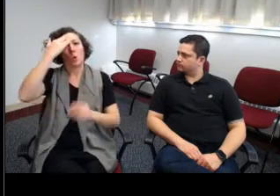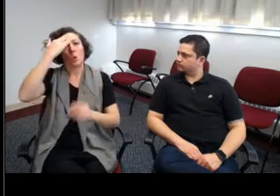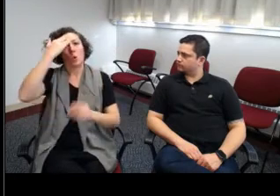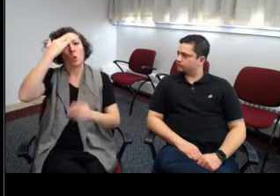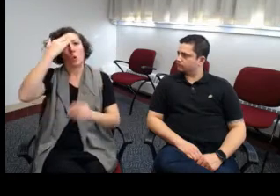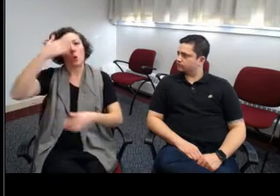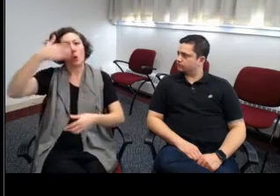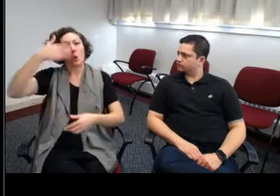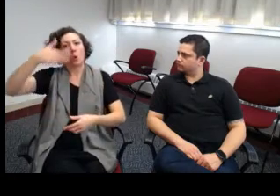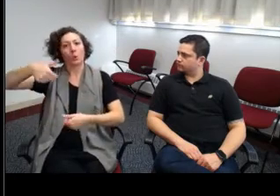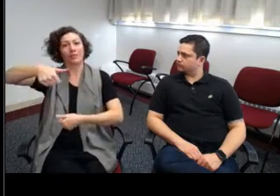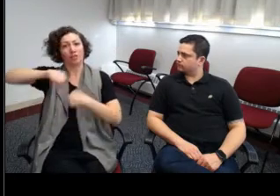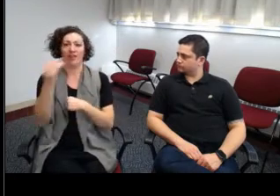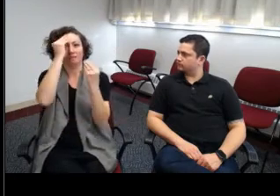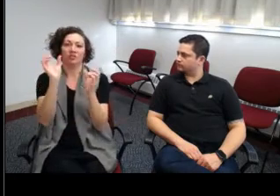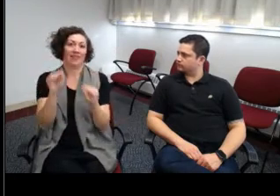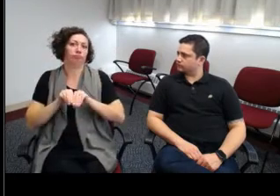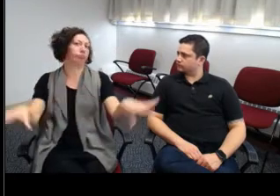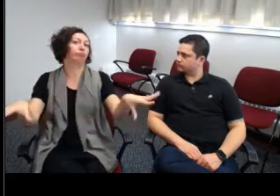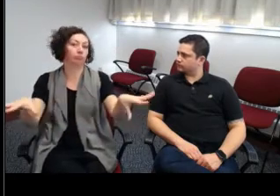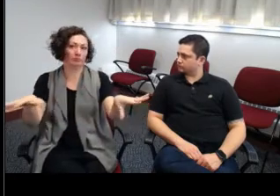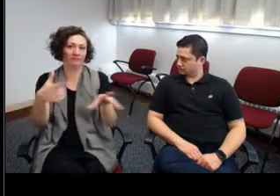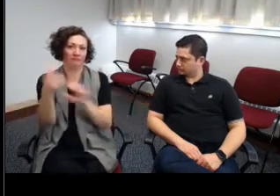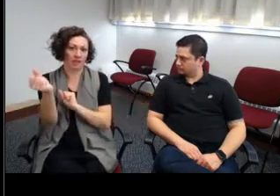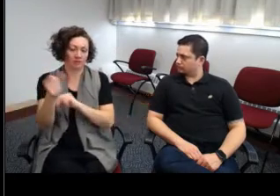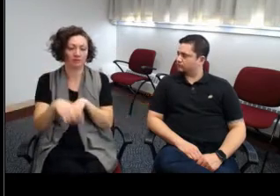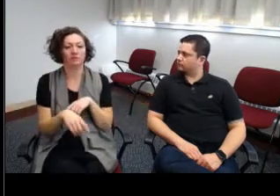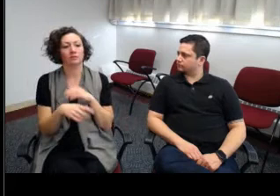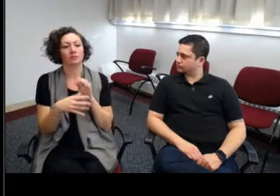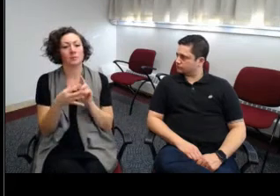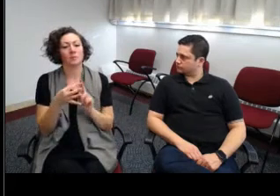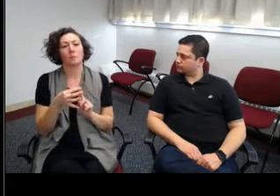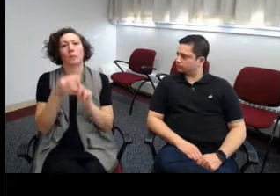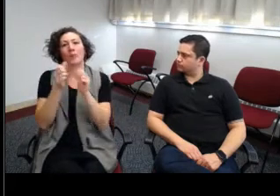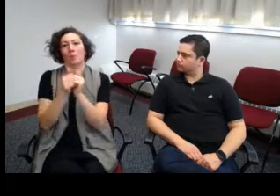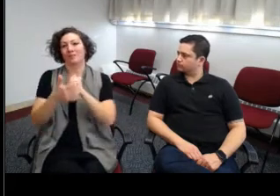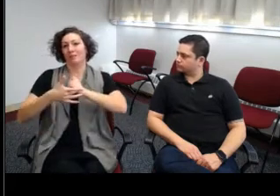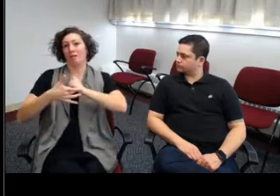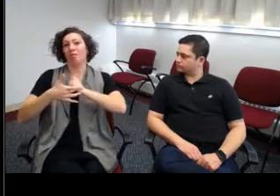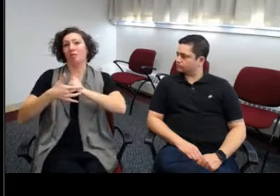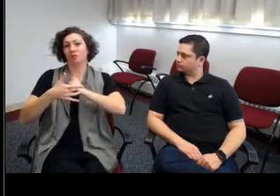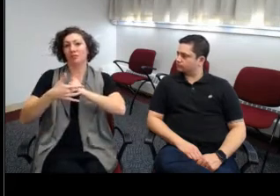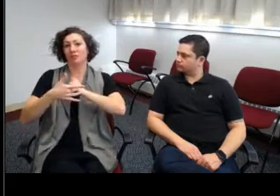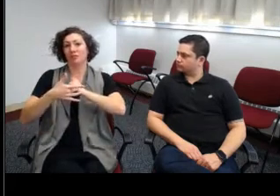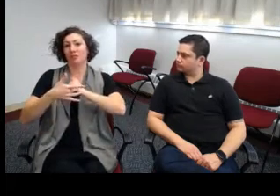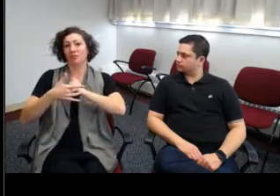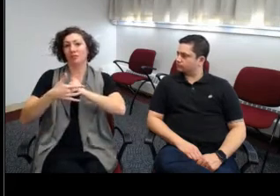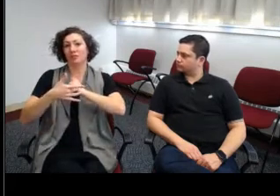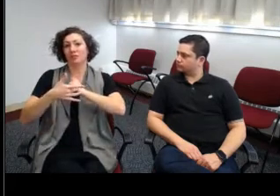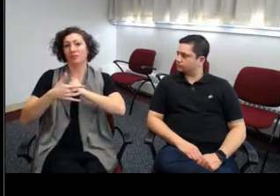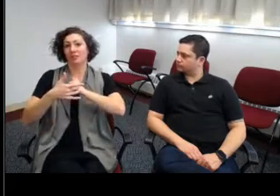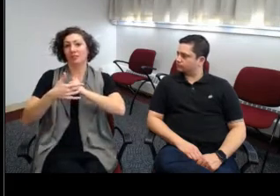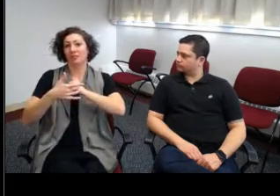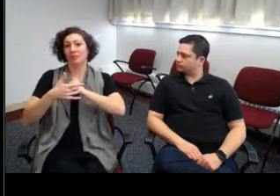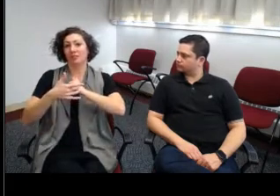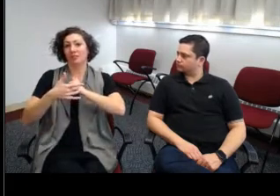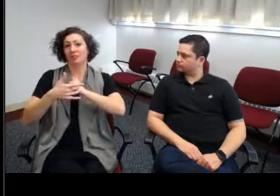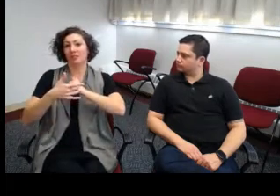out. A lot of deaf people, know each other in the community, and word spreads fast, especially